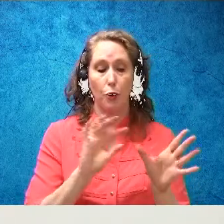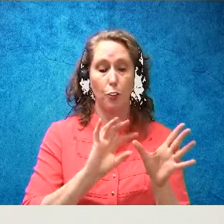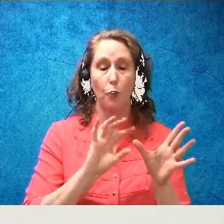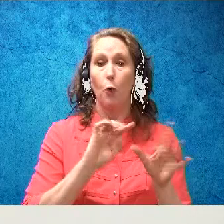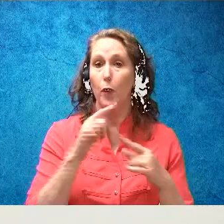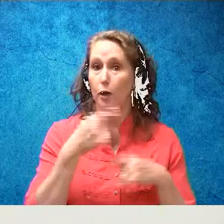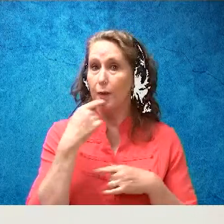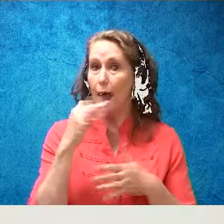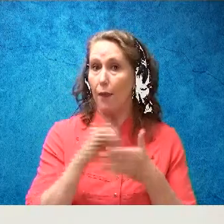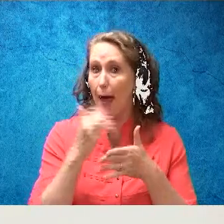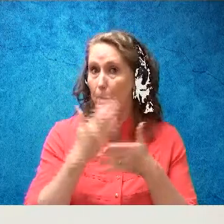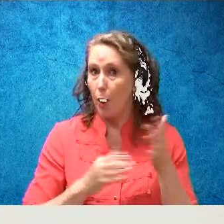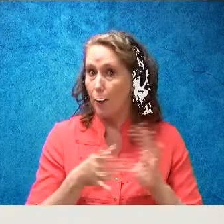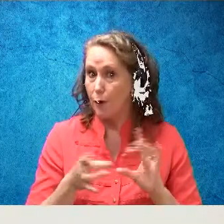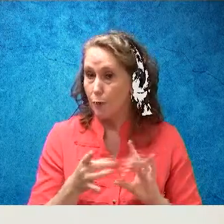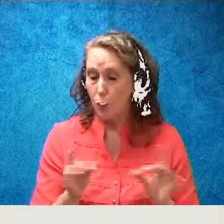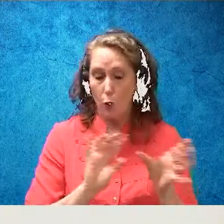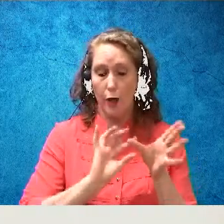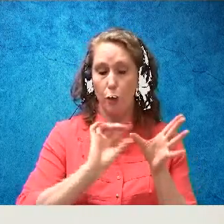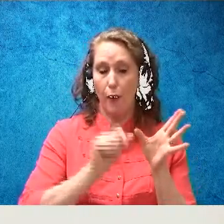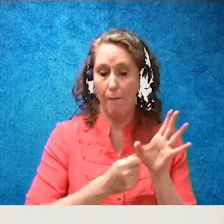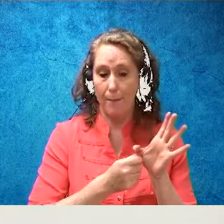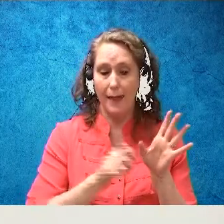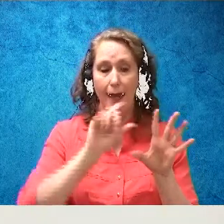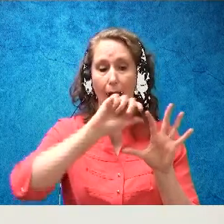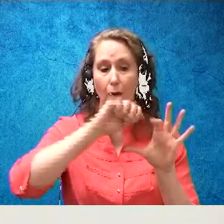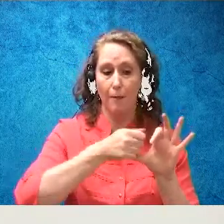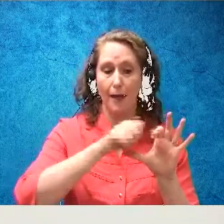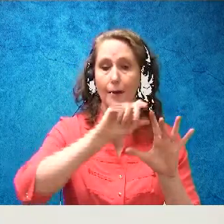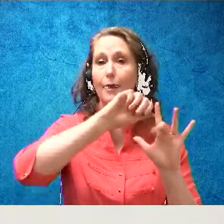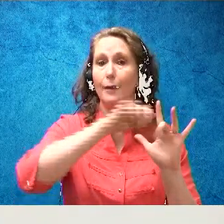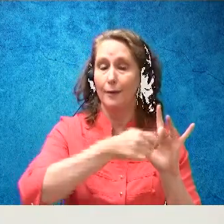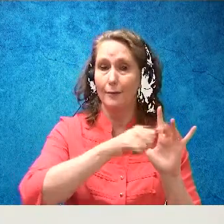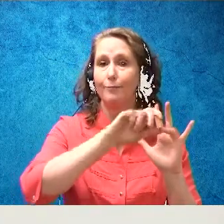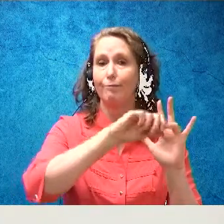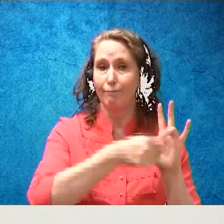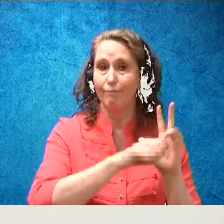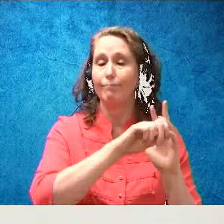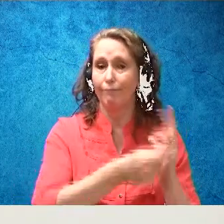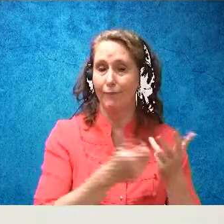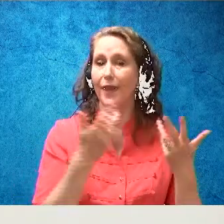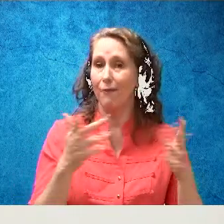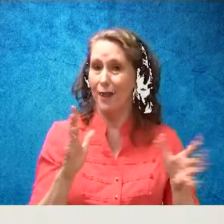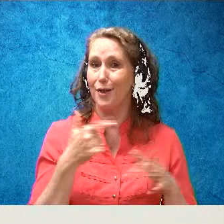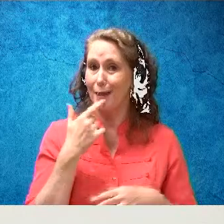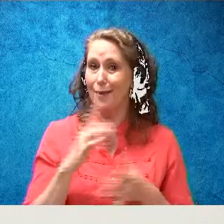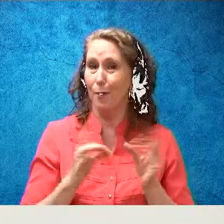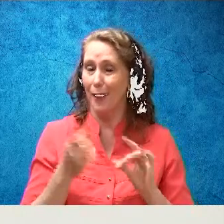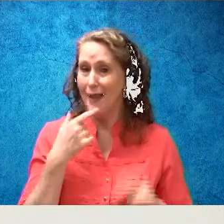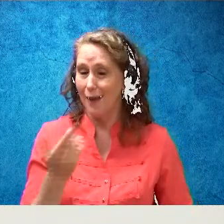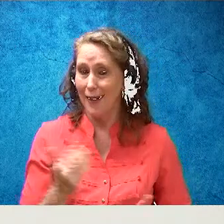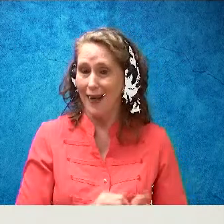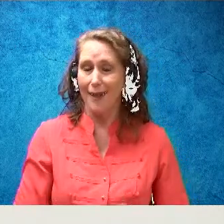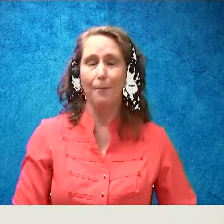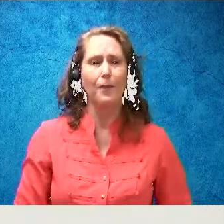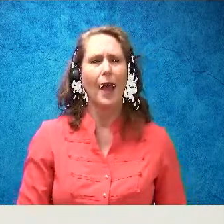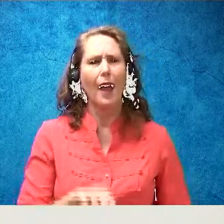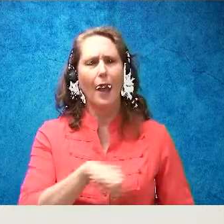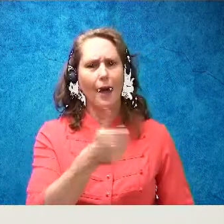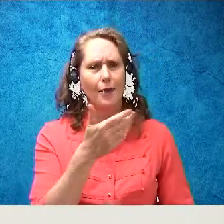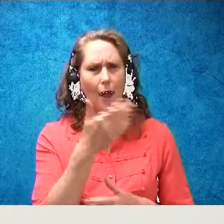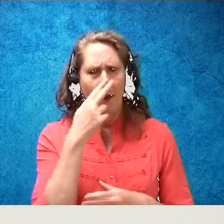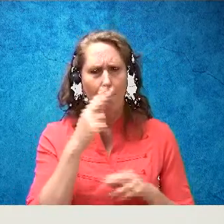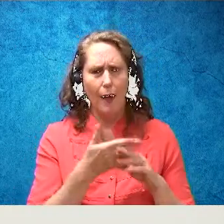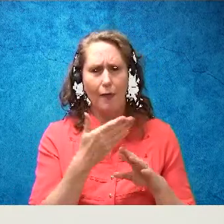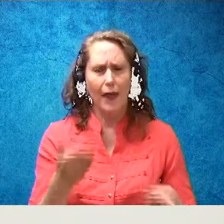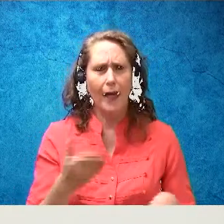okay? So that's something fun you can do at home. And another thing that I think you're really gonna like is, have you ever seen The Wizard